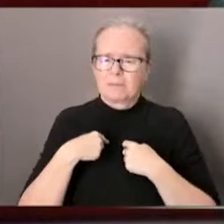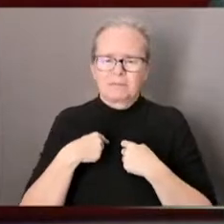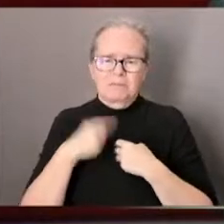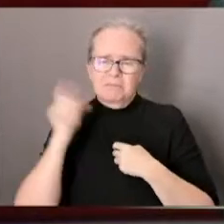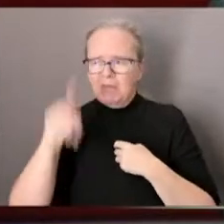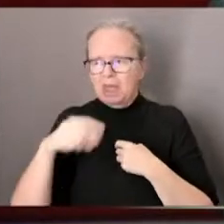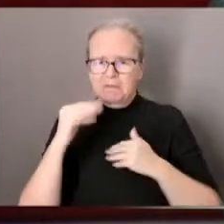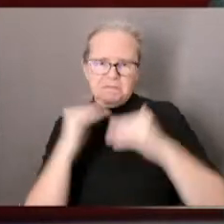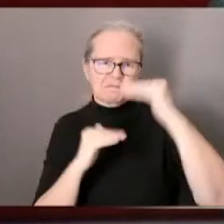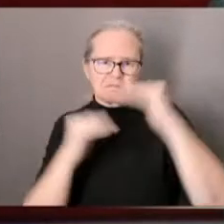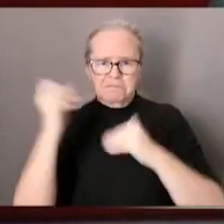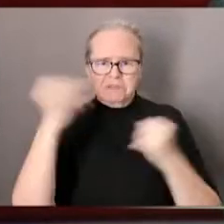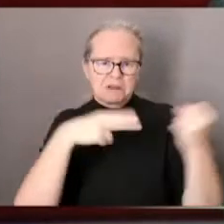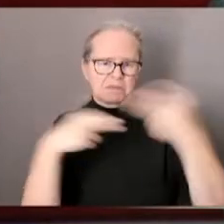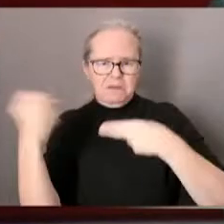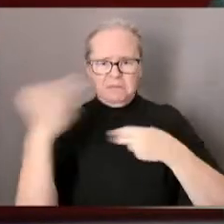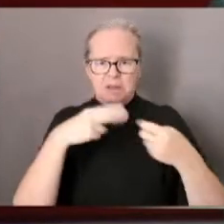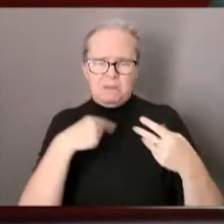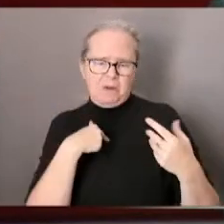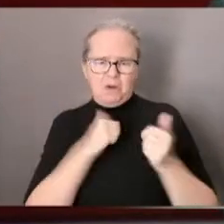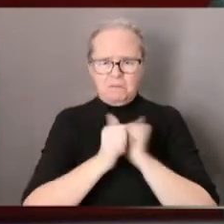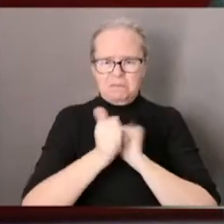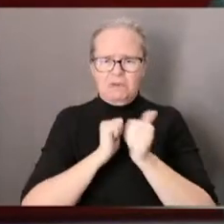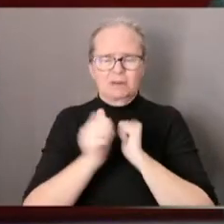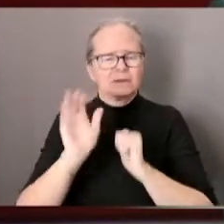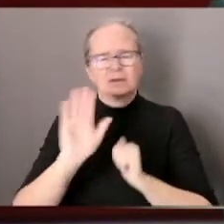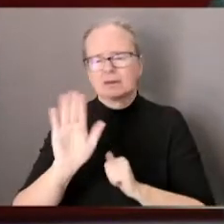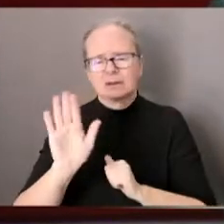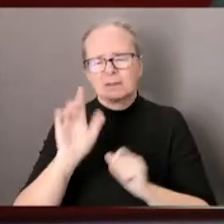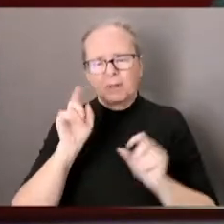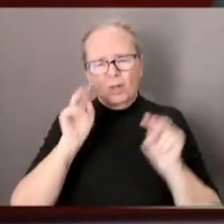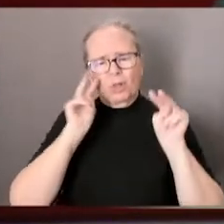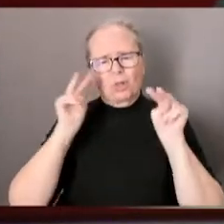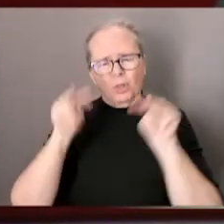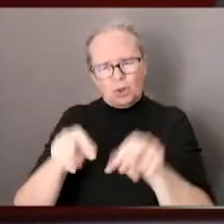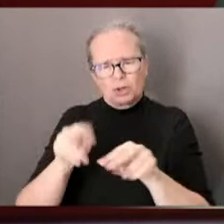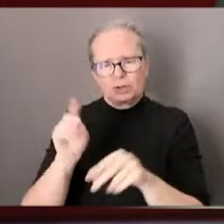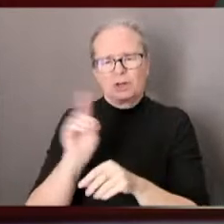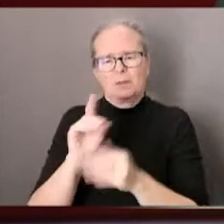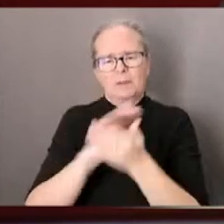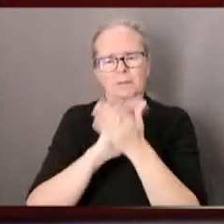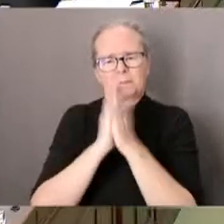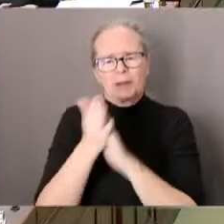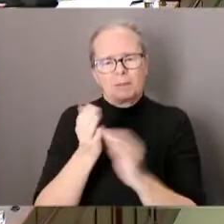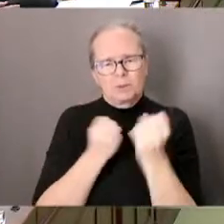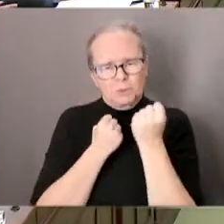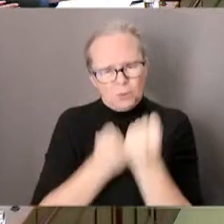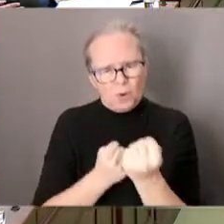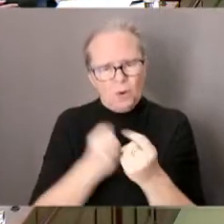a robust democracy that you can be strong and you become and be kind thank you to all of you